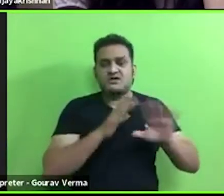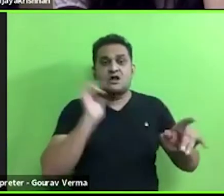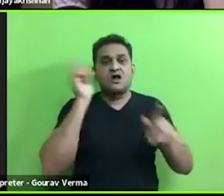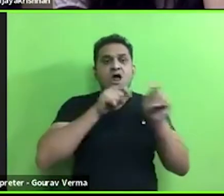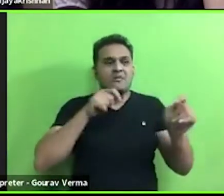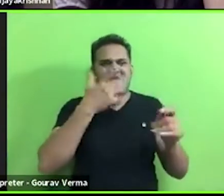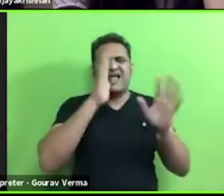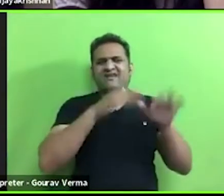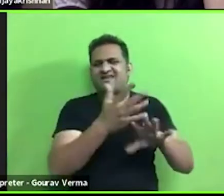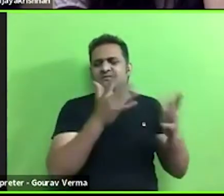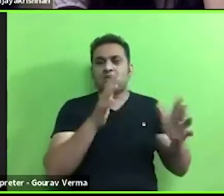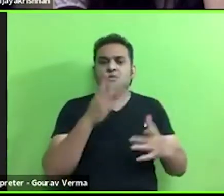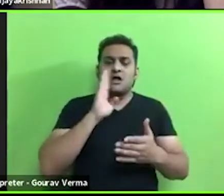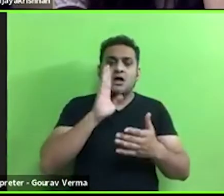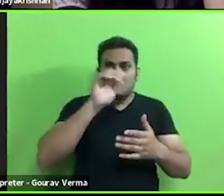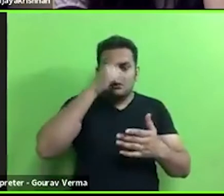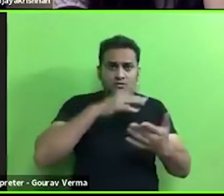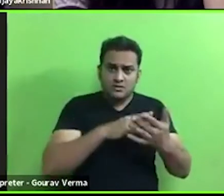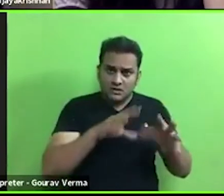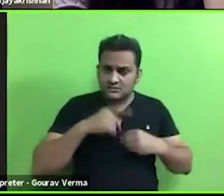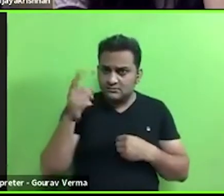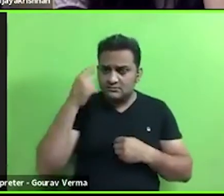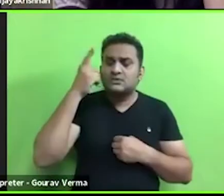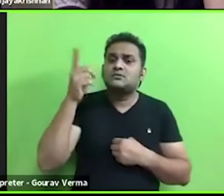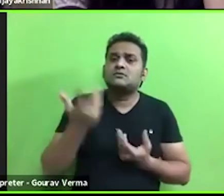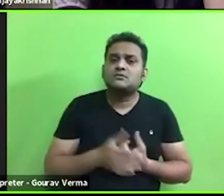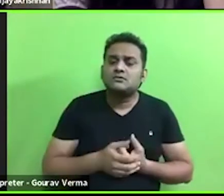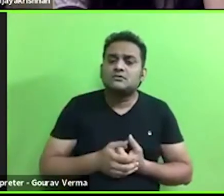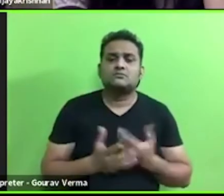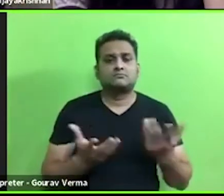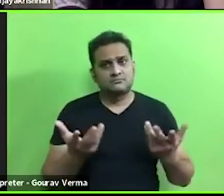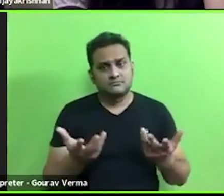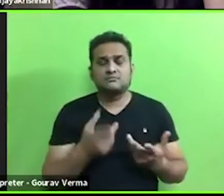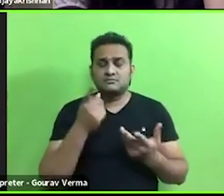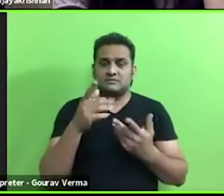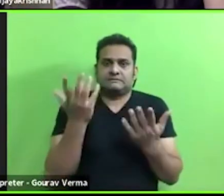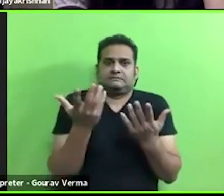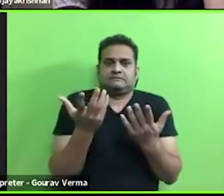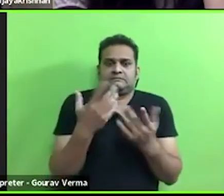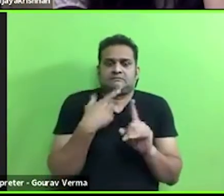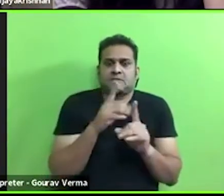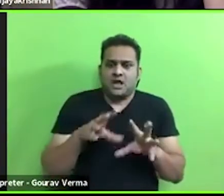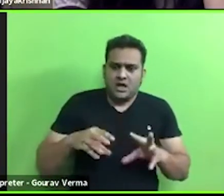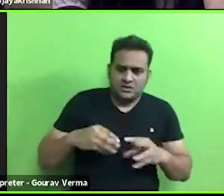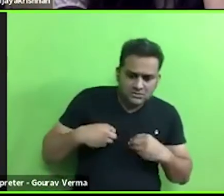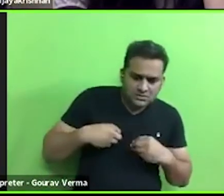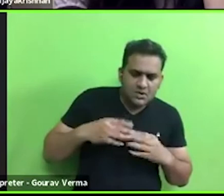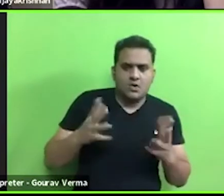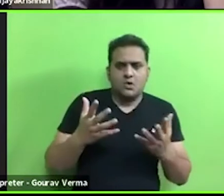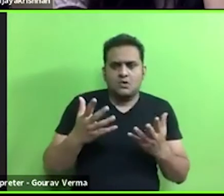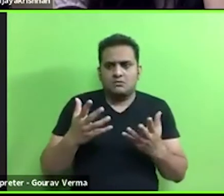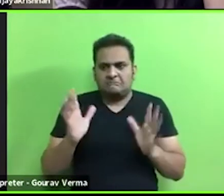music. You think he'll be accepted? Let's think about it. So there is either a silent acceptance or let's not talk about this.